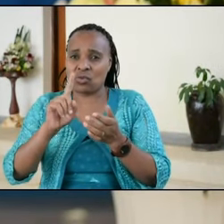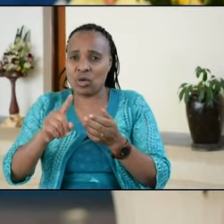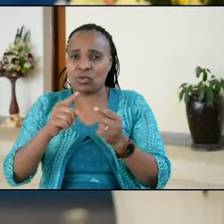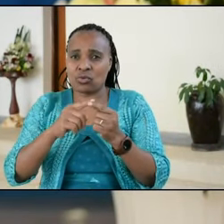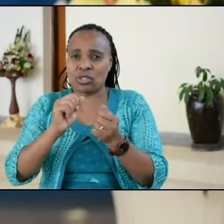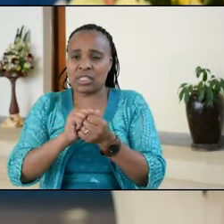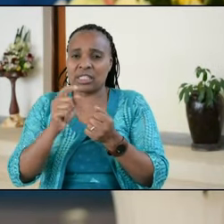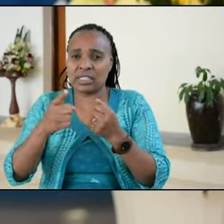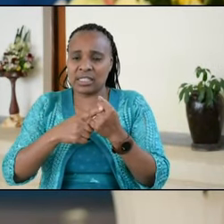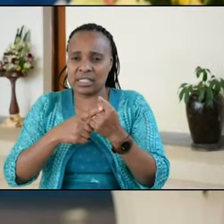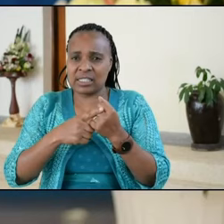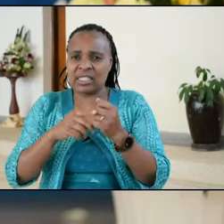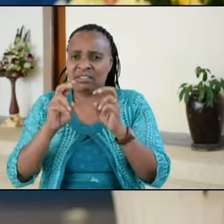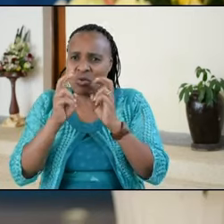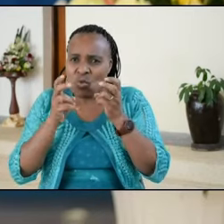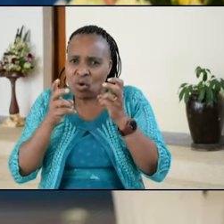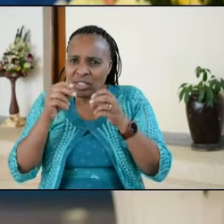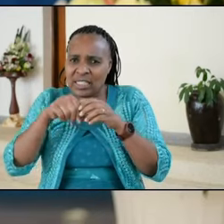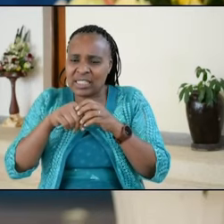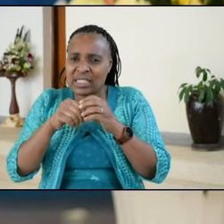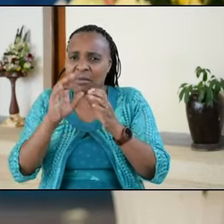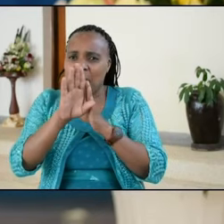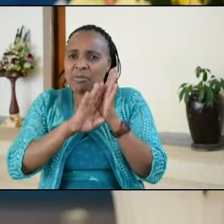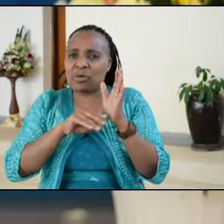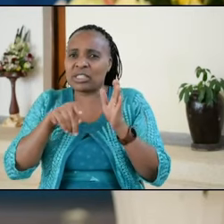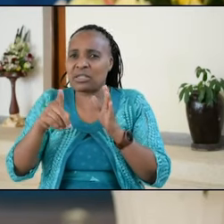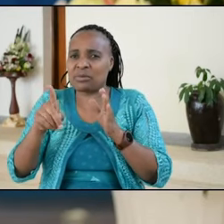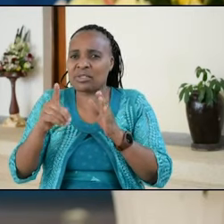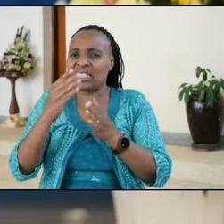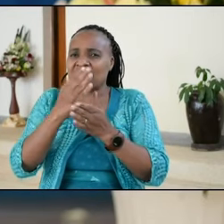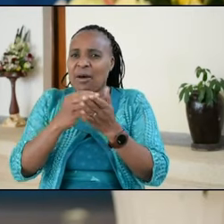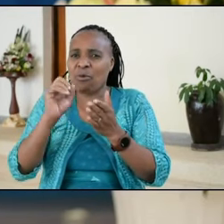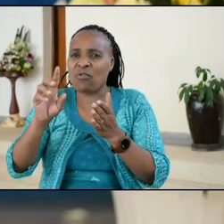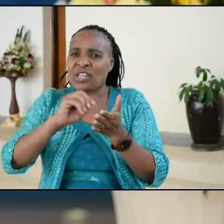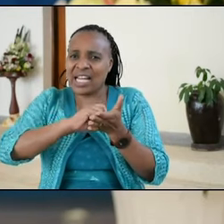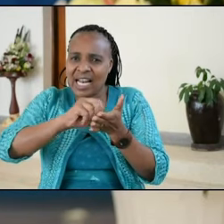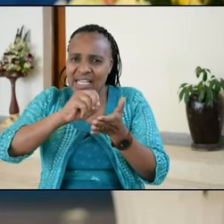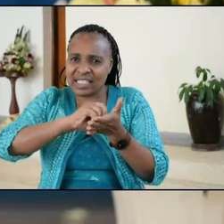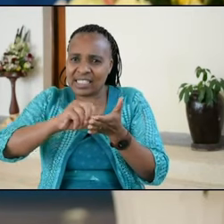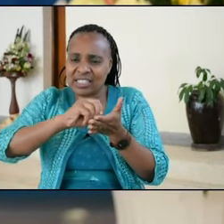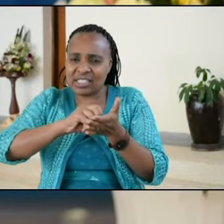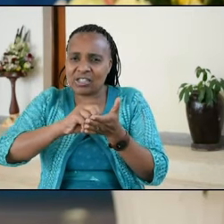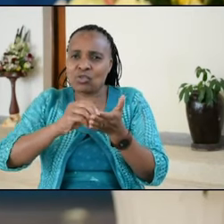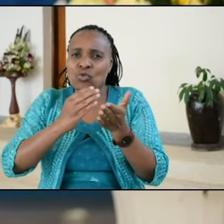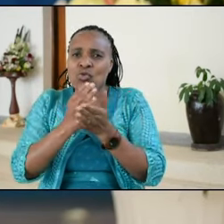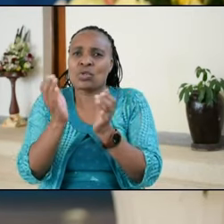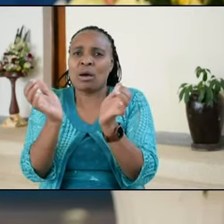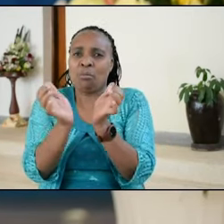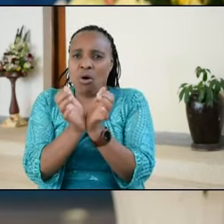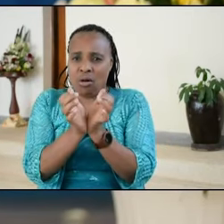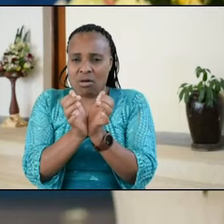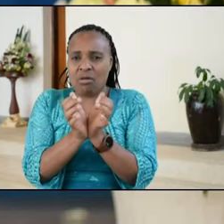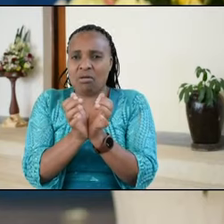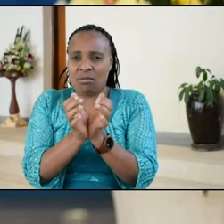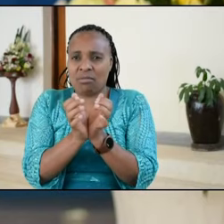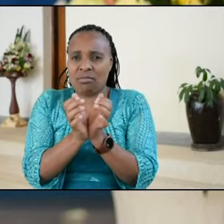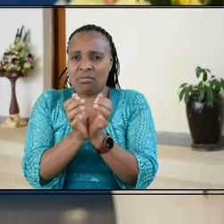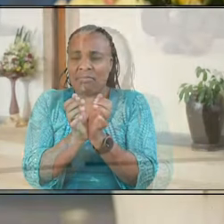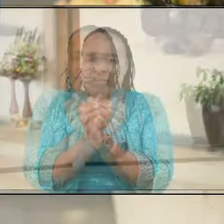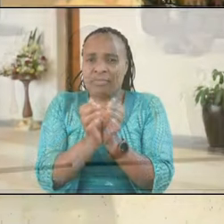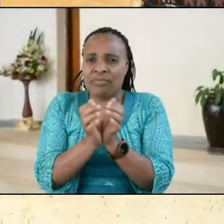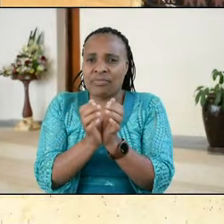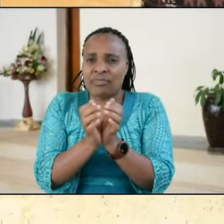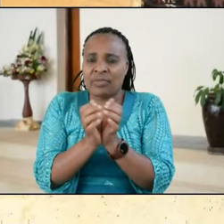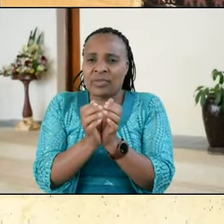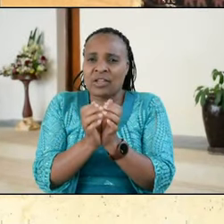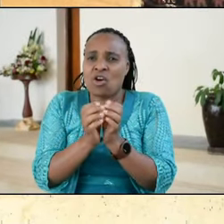in the Bible itself that some of the writings by Paul... Maybe I can read for you. Please read.